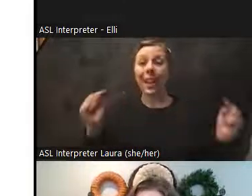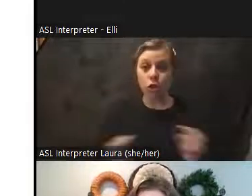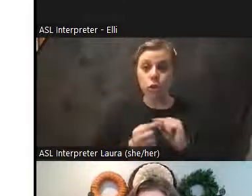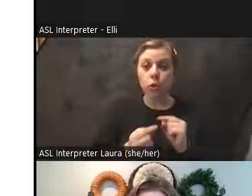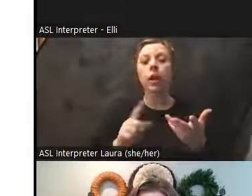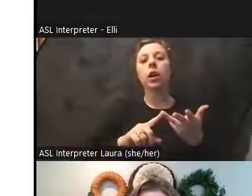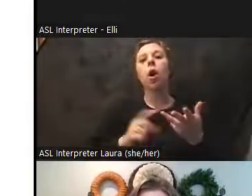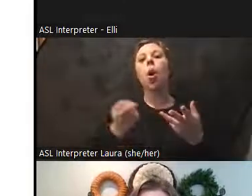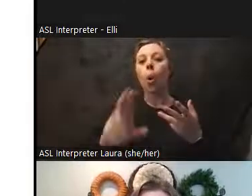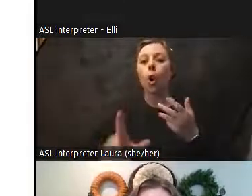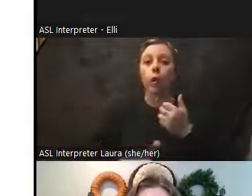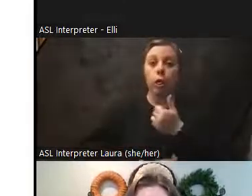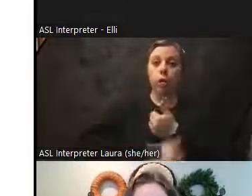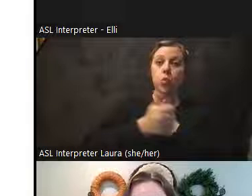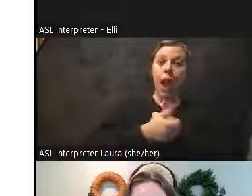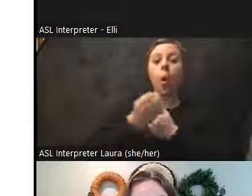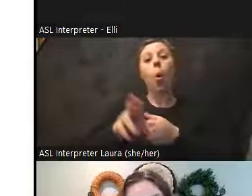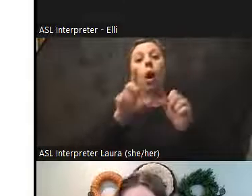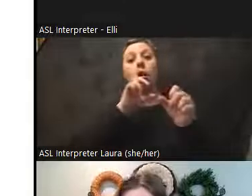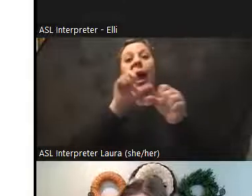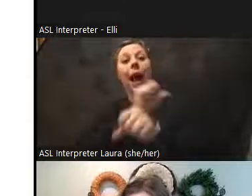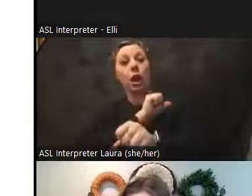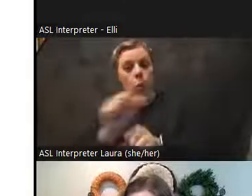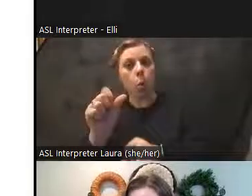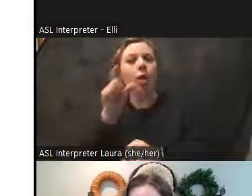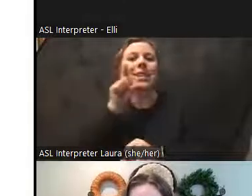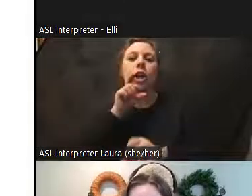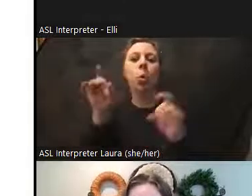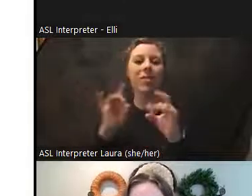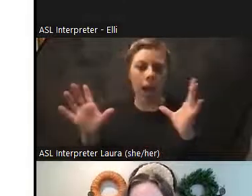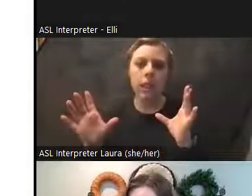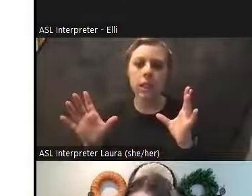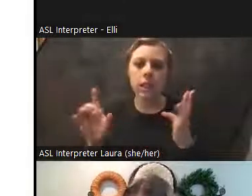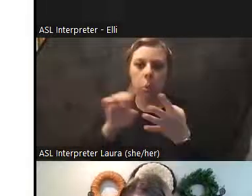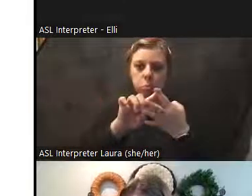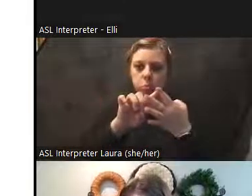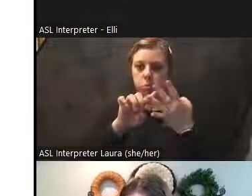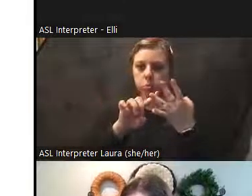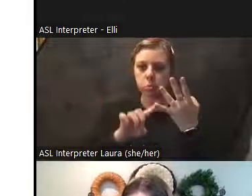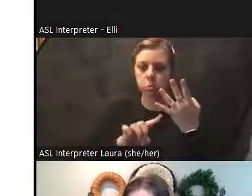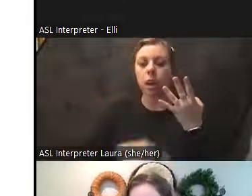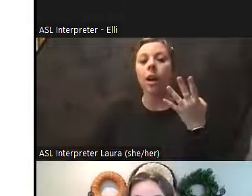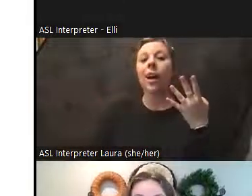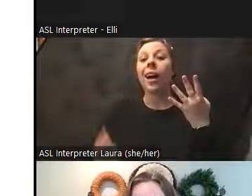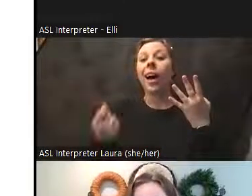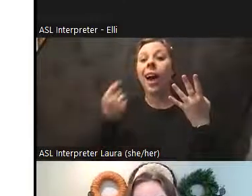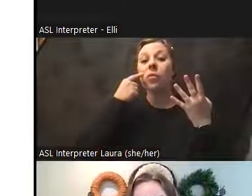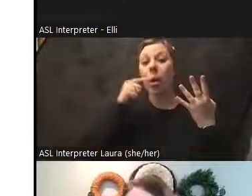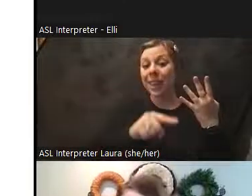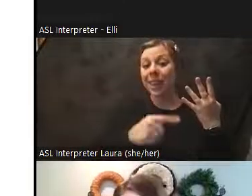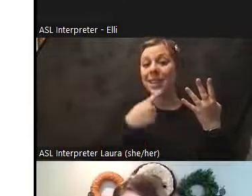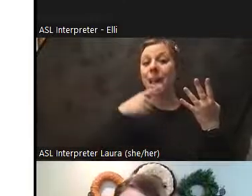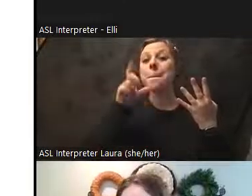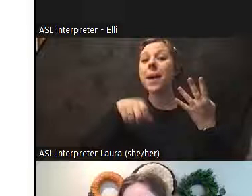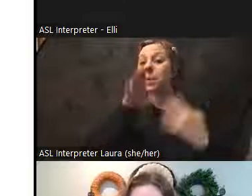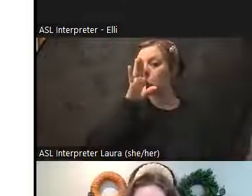in various ways. It's important in this diagnosis that it includes direct exposure or witnessing